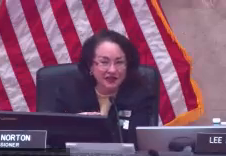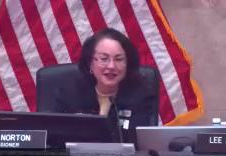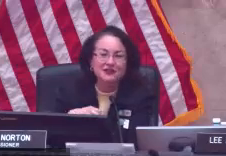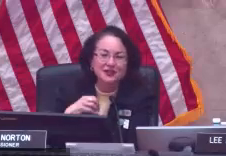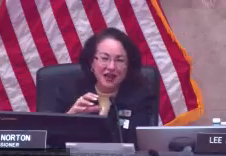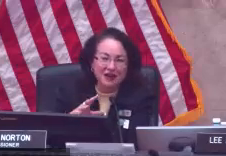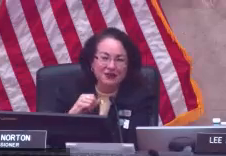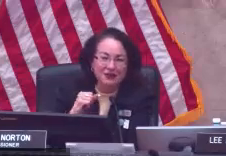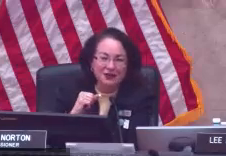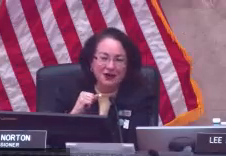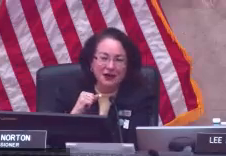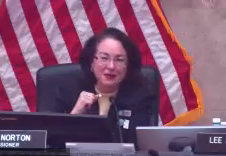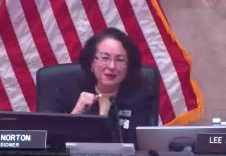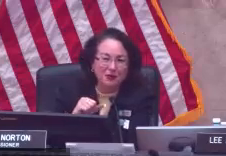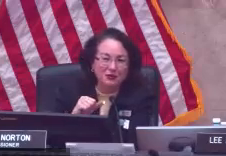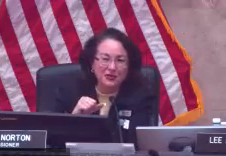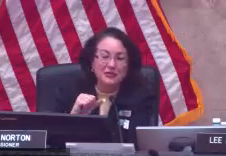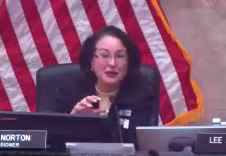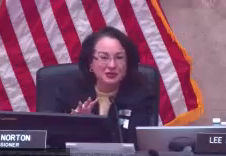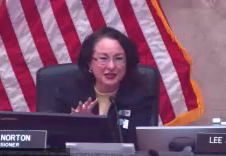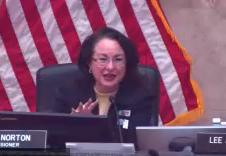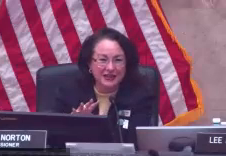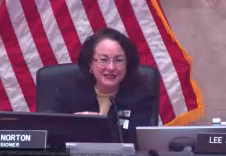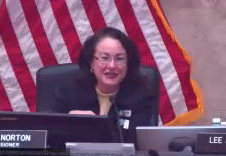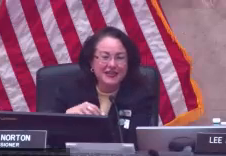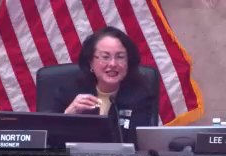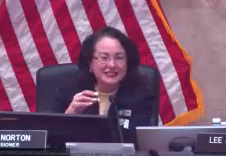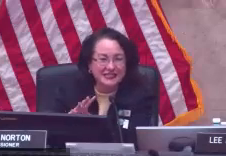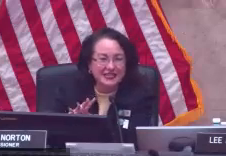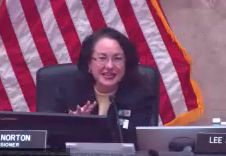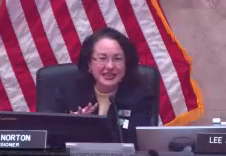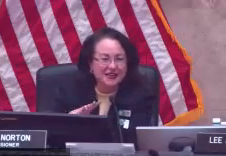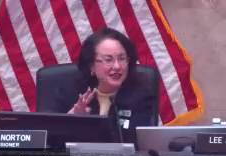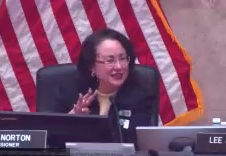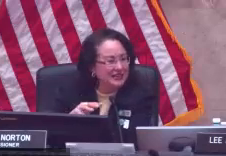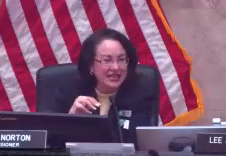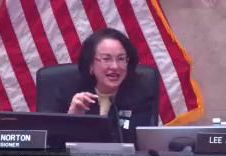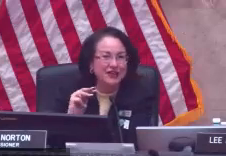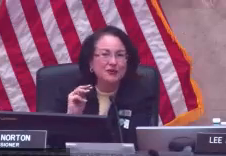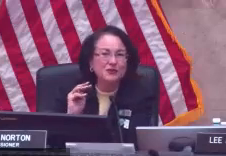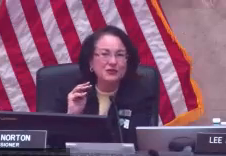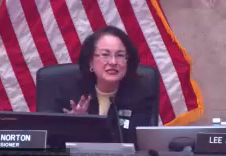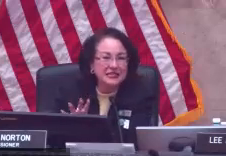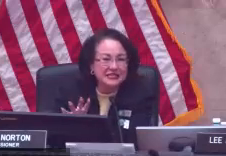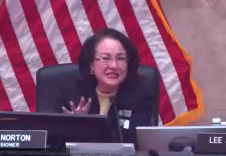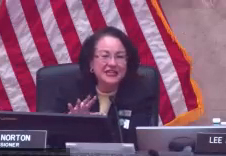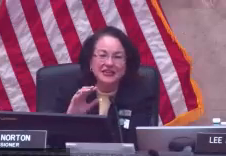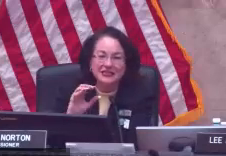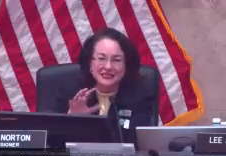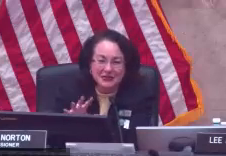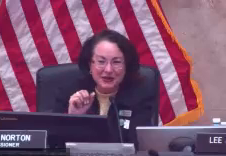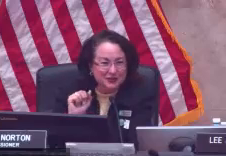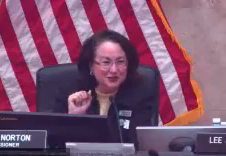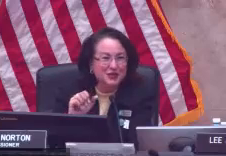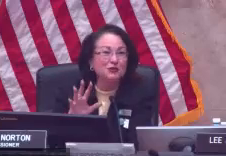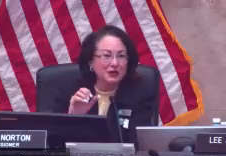lucky to have her approach, especially as it's a city that evidently has had 6